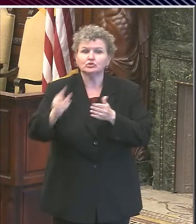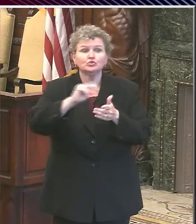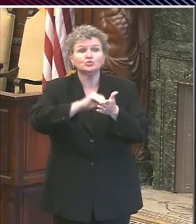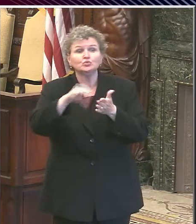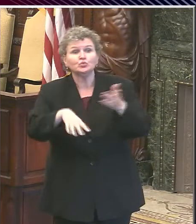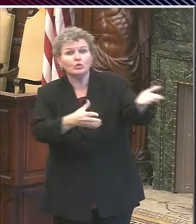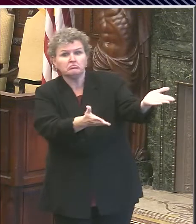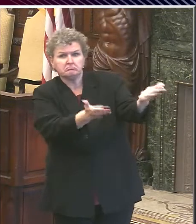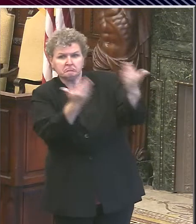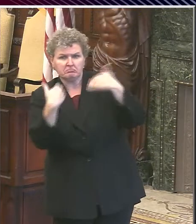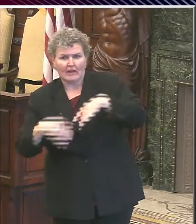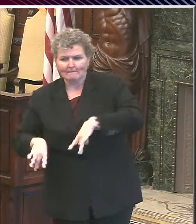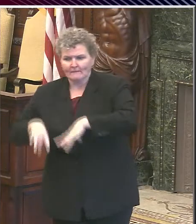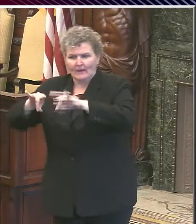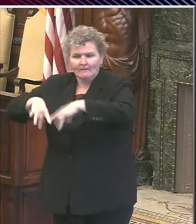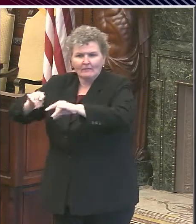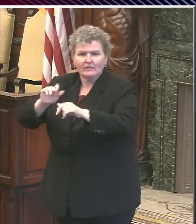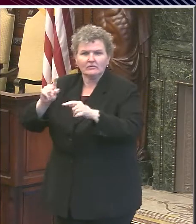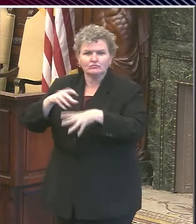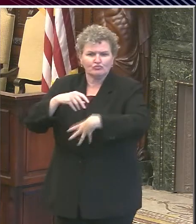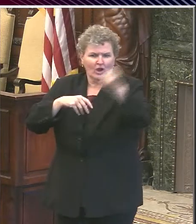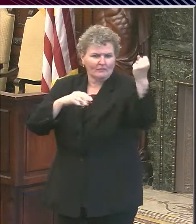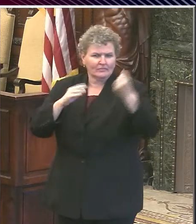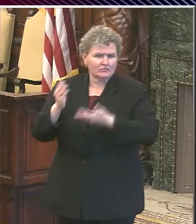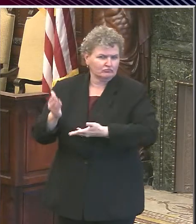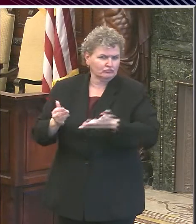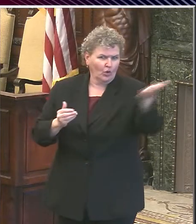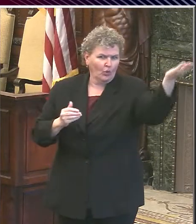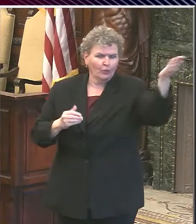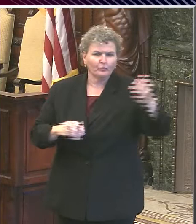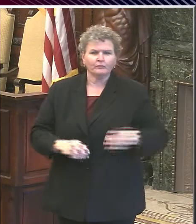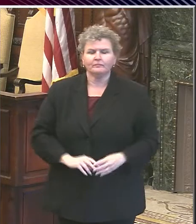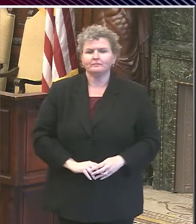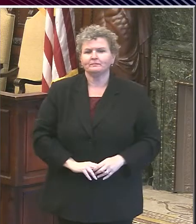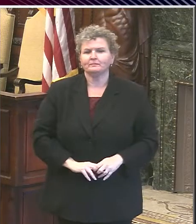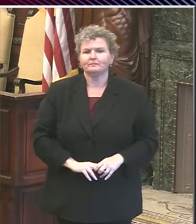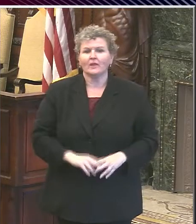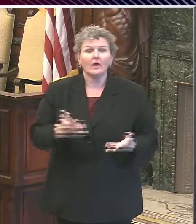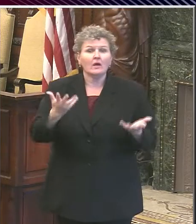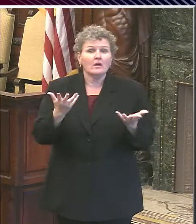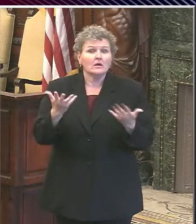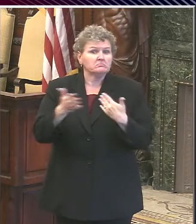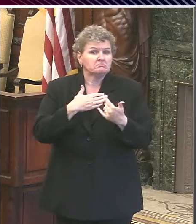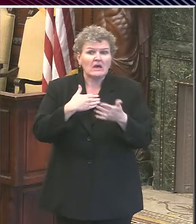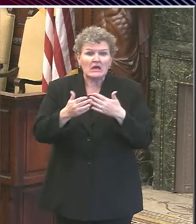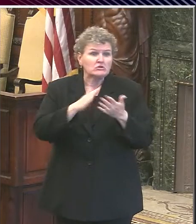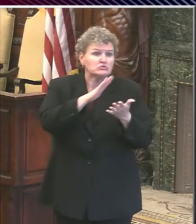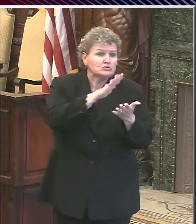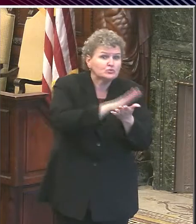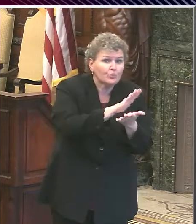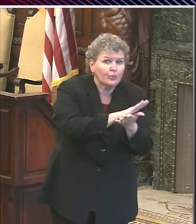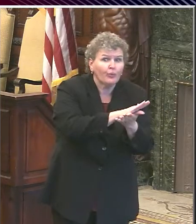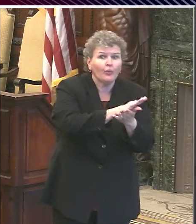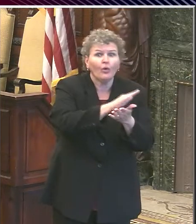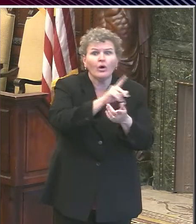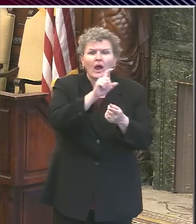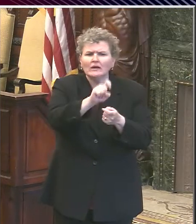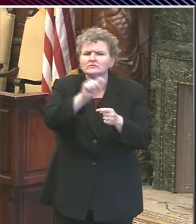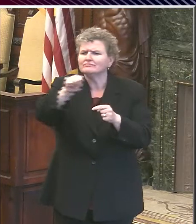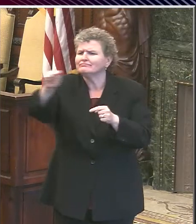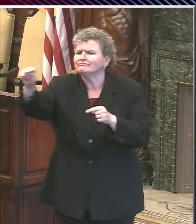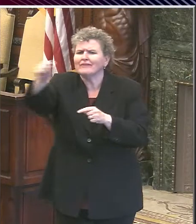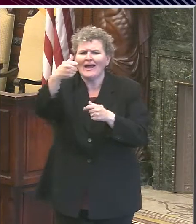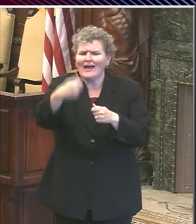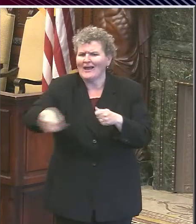any one of the 62 school district meal distribution sites, regardless of what school they attend. Students or caregivers can pick